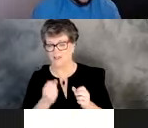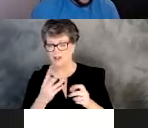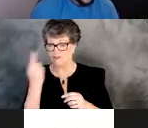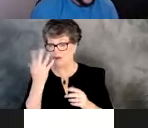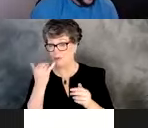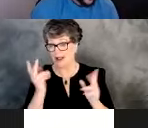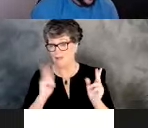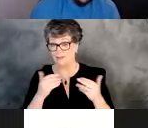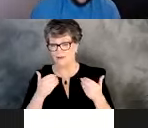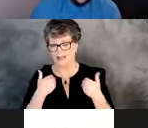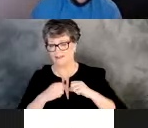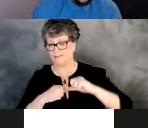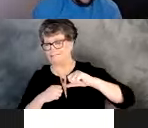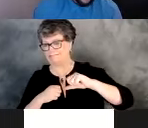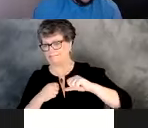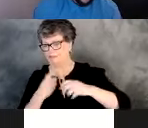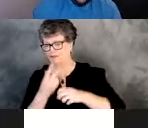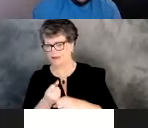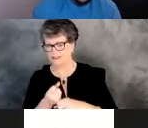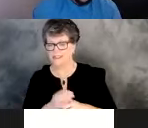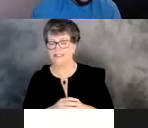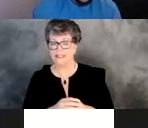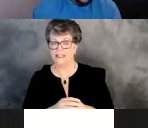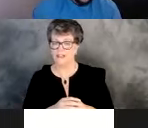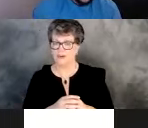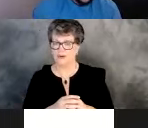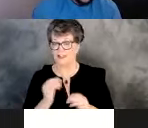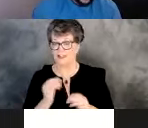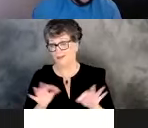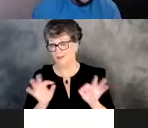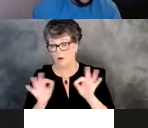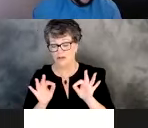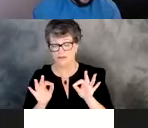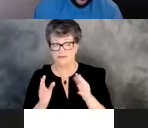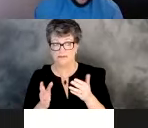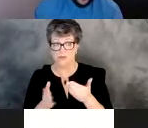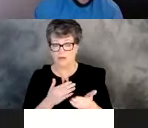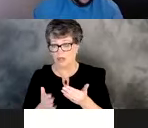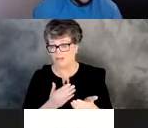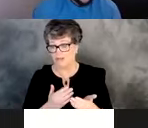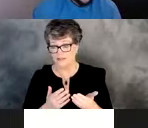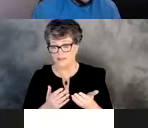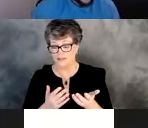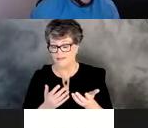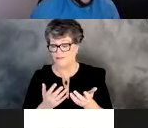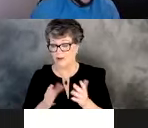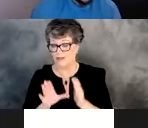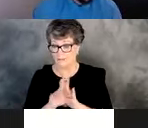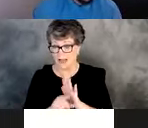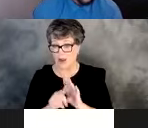have some distress. So for me, I think it's always important, you know, regardless of kind of what the background is, to really kind of